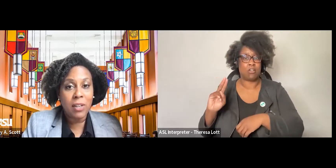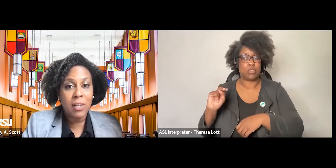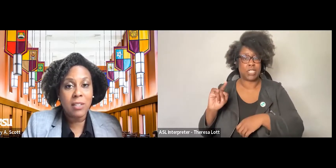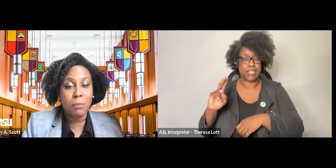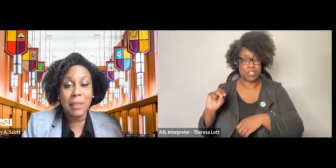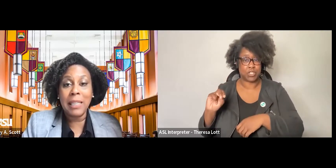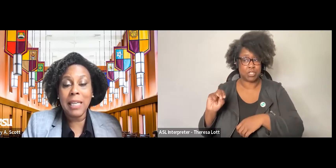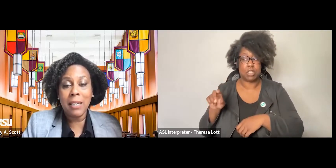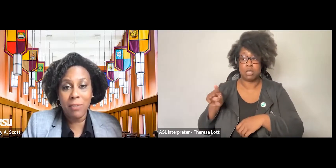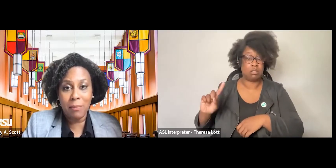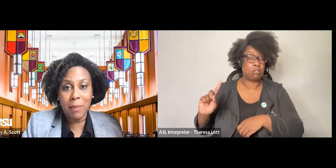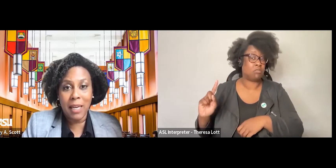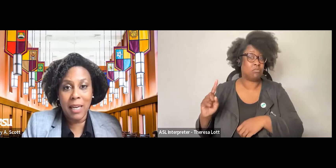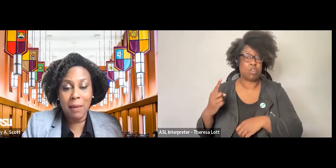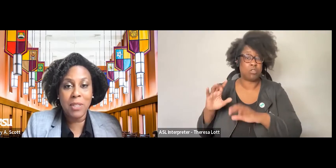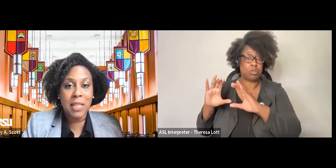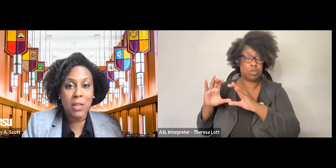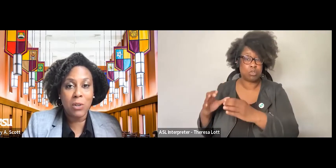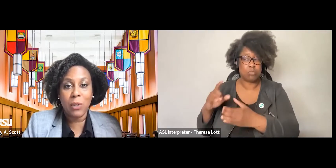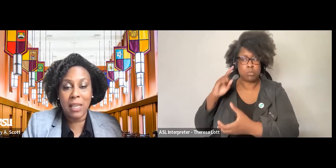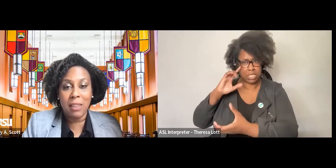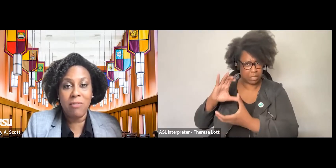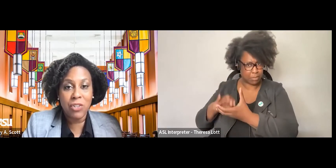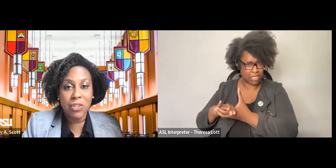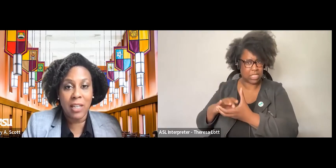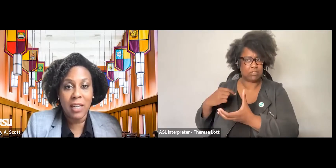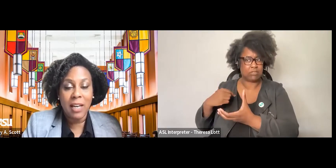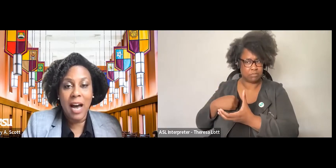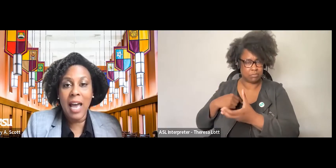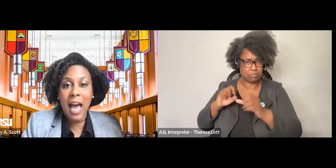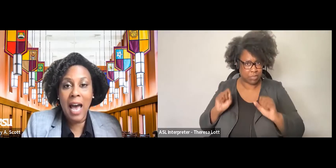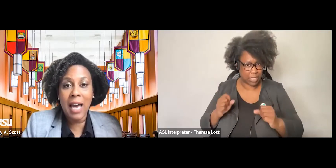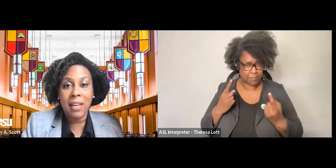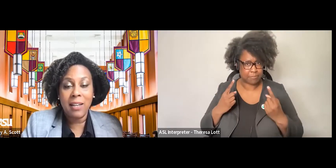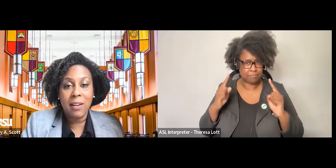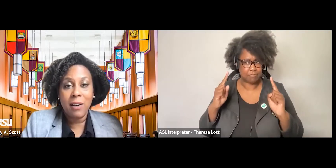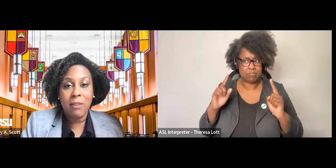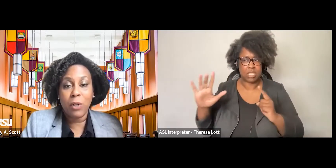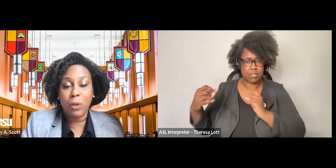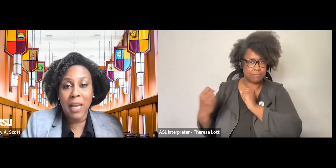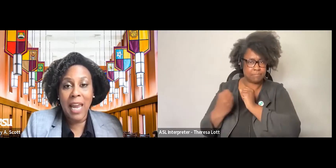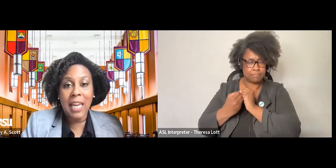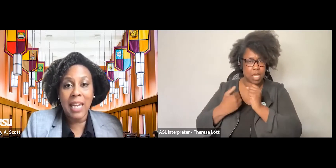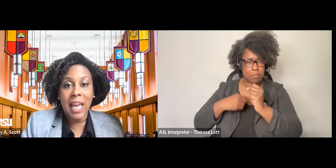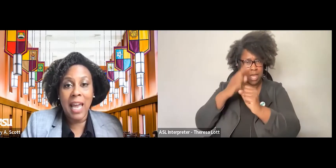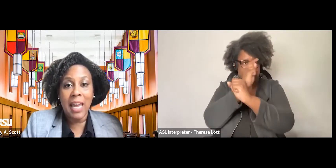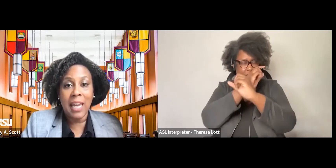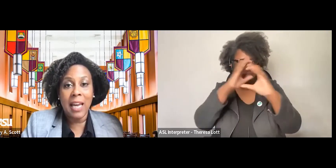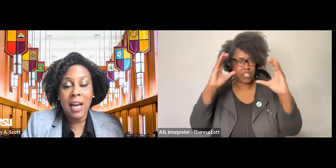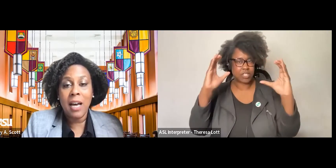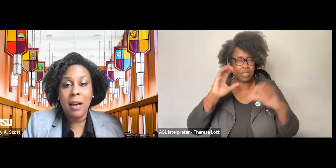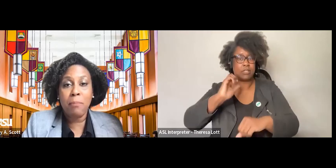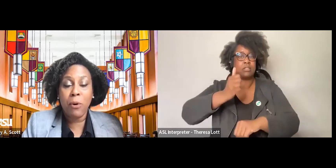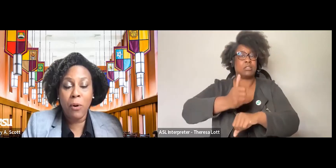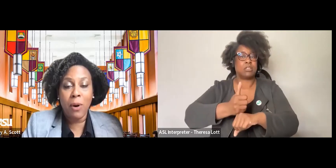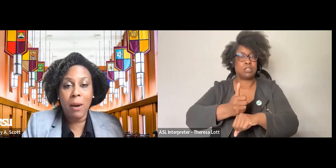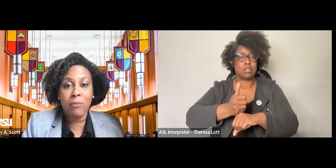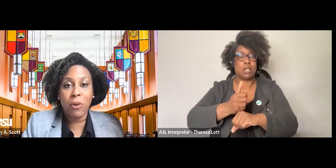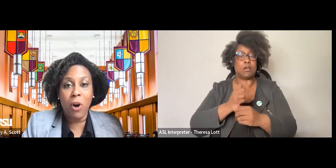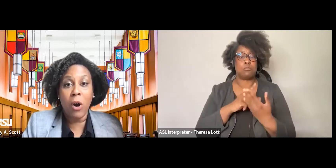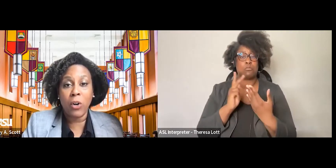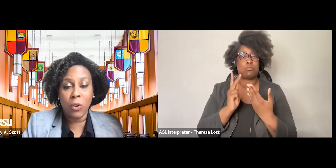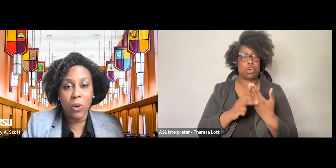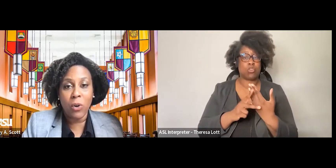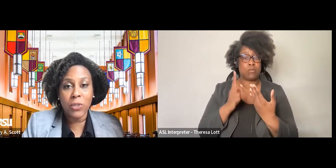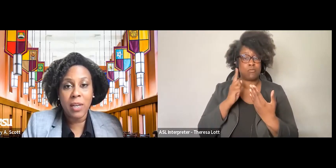first to believe in me, and particularly the vision I had for creating a program